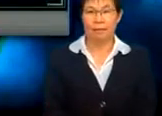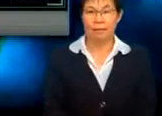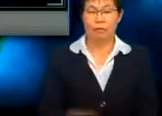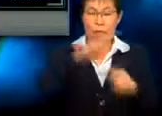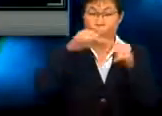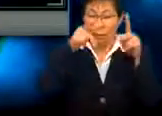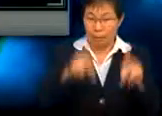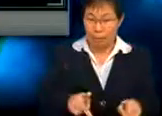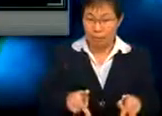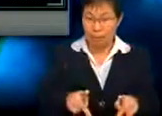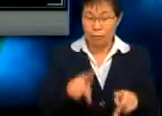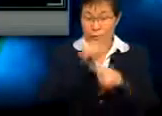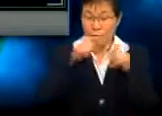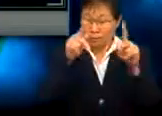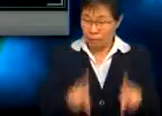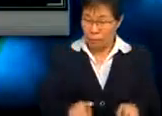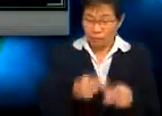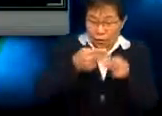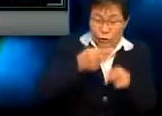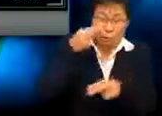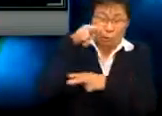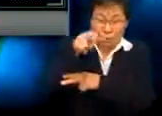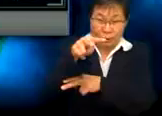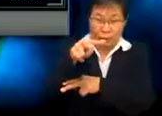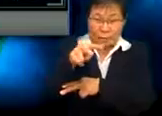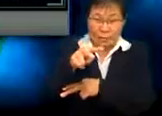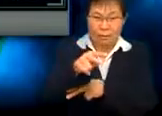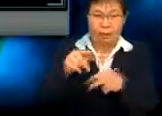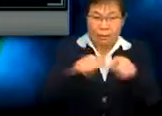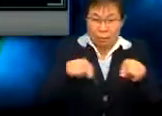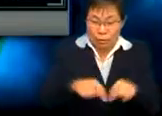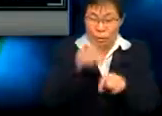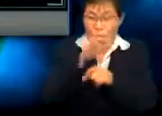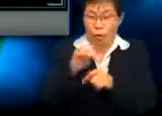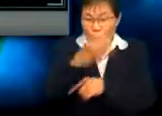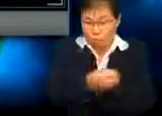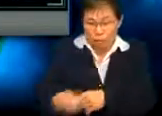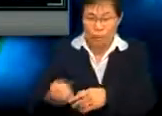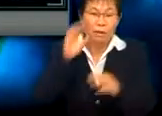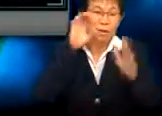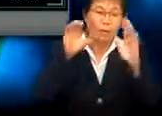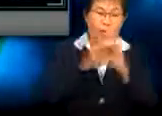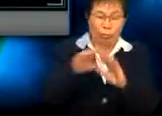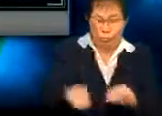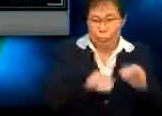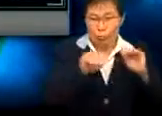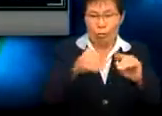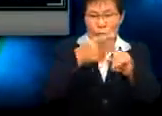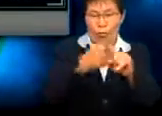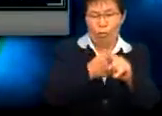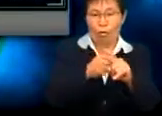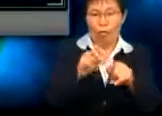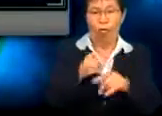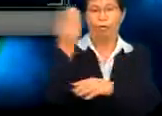When a person is short-sighted, the position of the object image is moved from